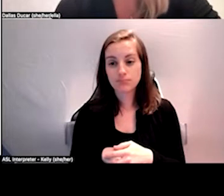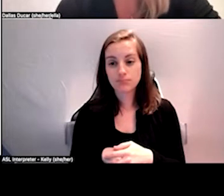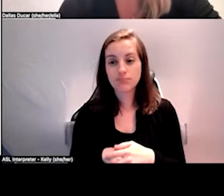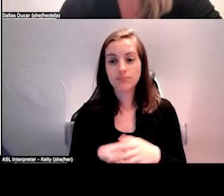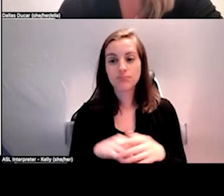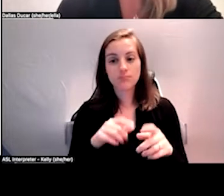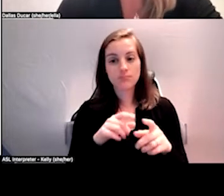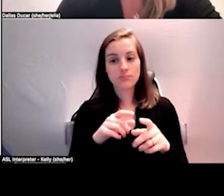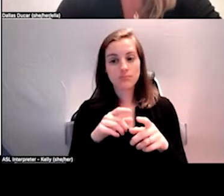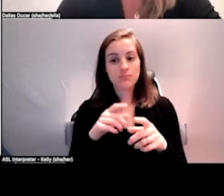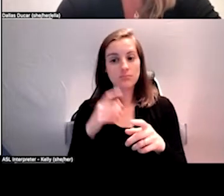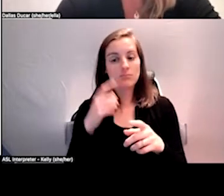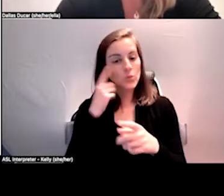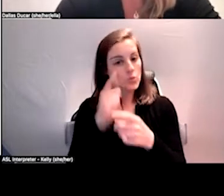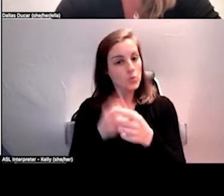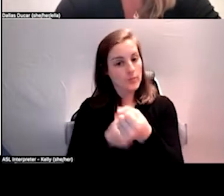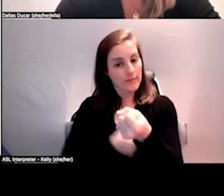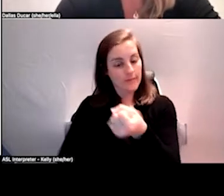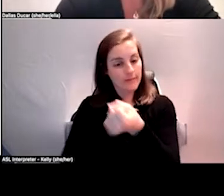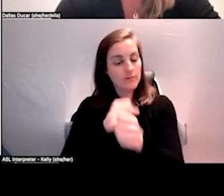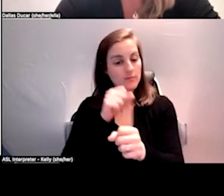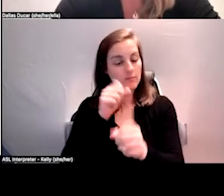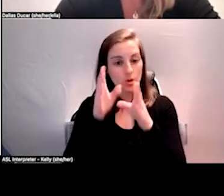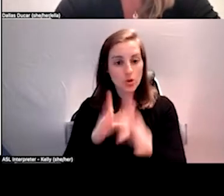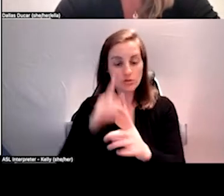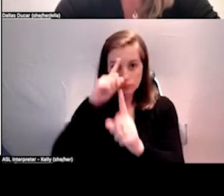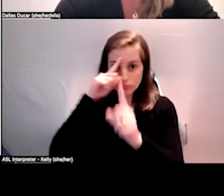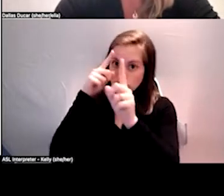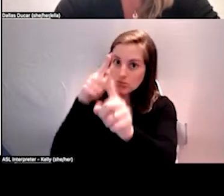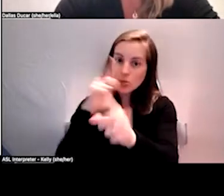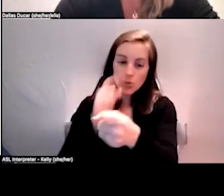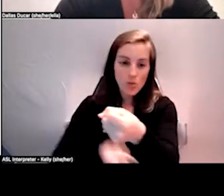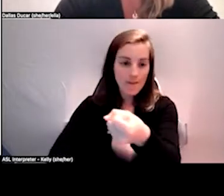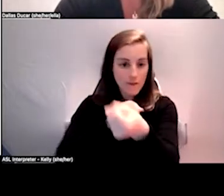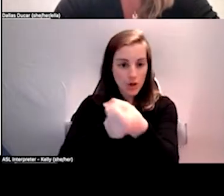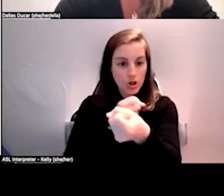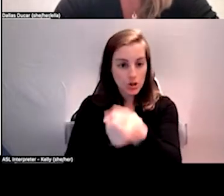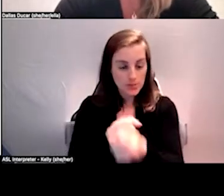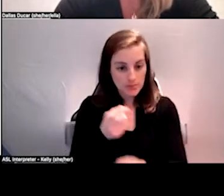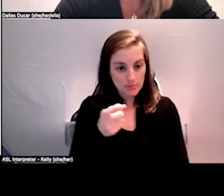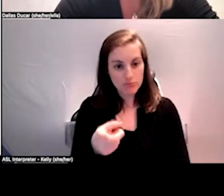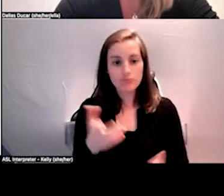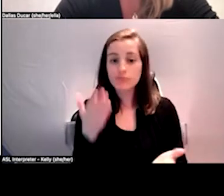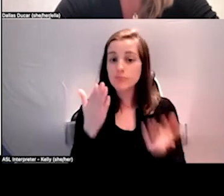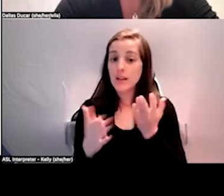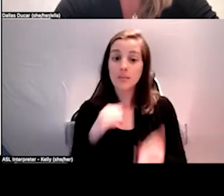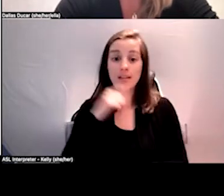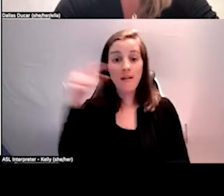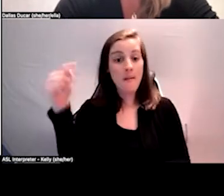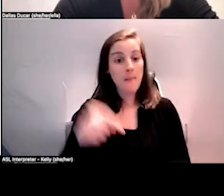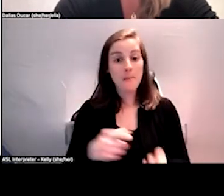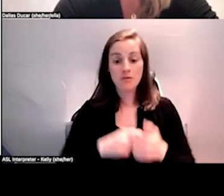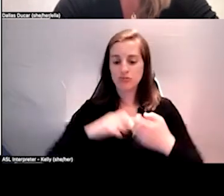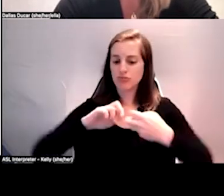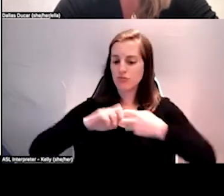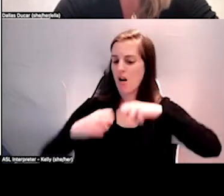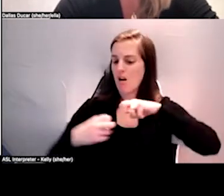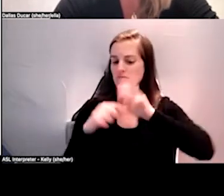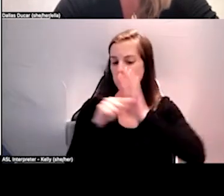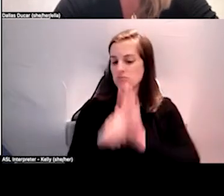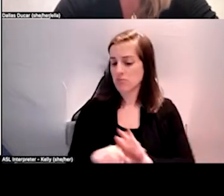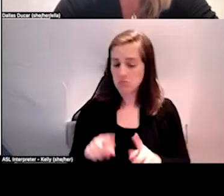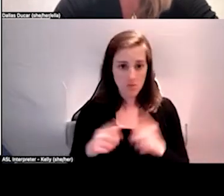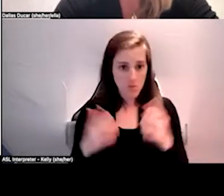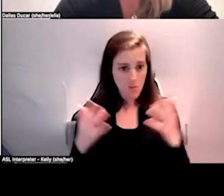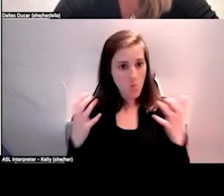you, right? And be really, maybe you're not coming in with any problems, and maybe it's just like to be there and